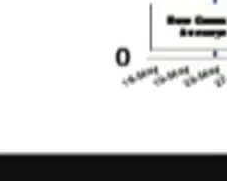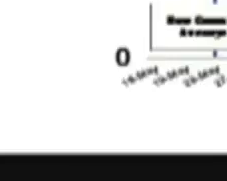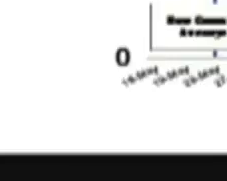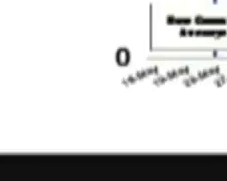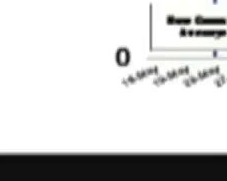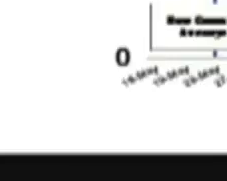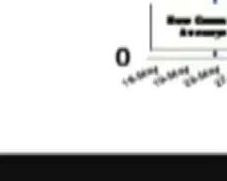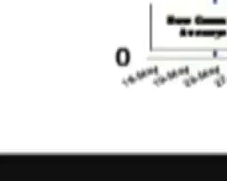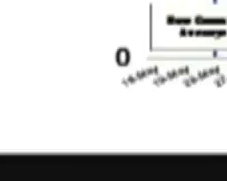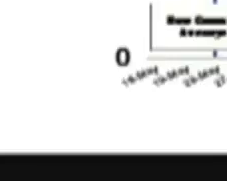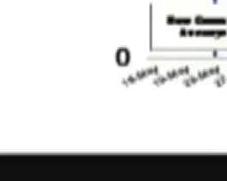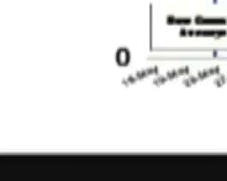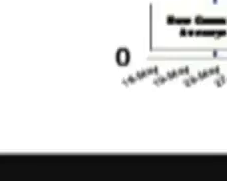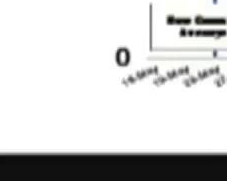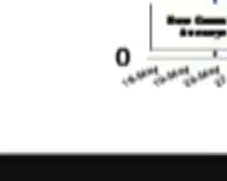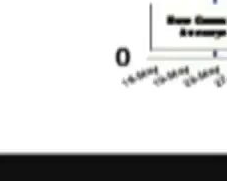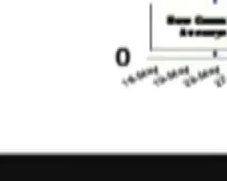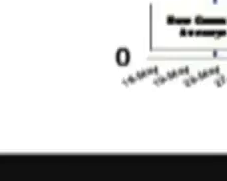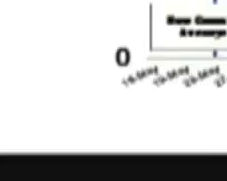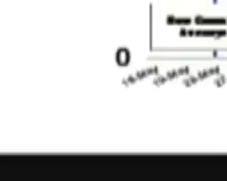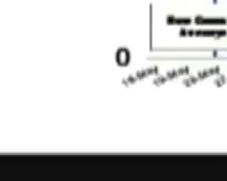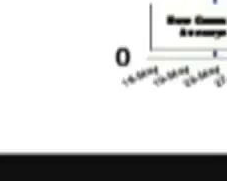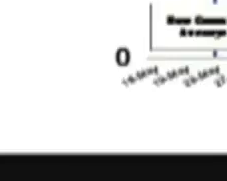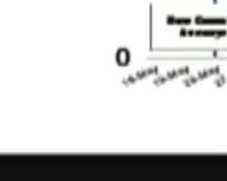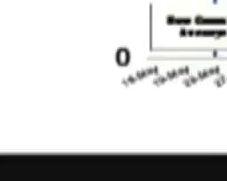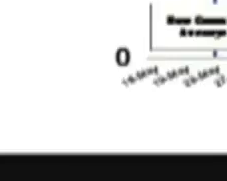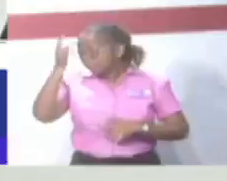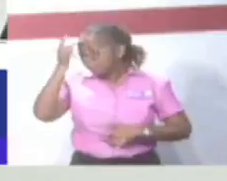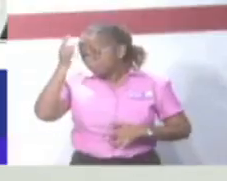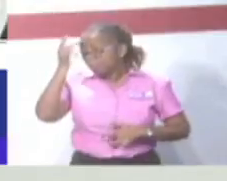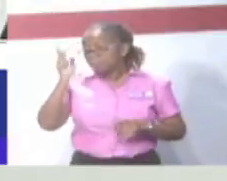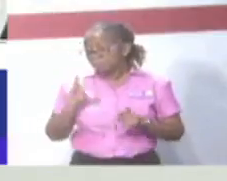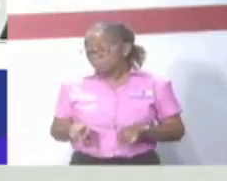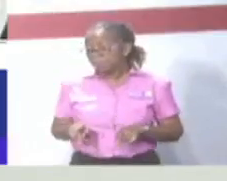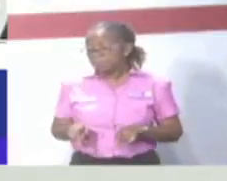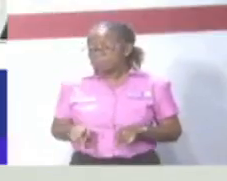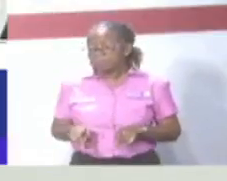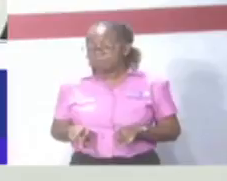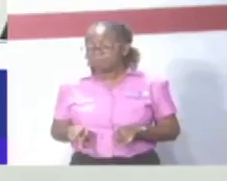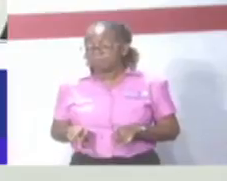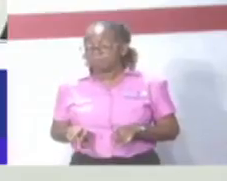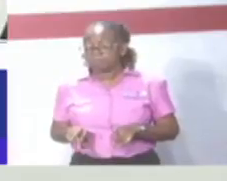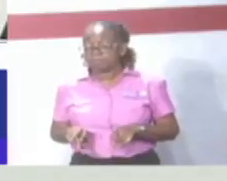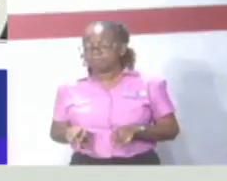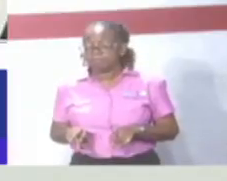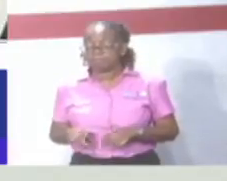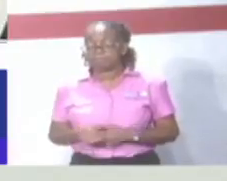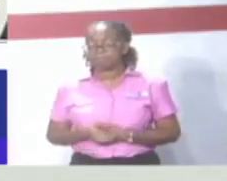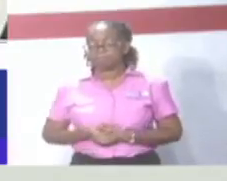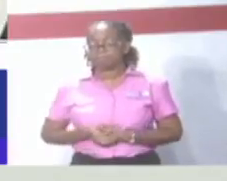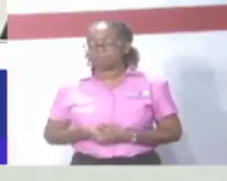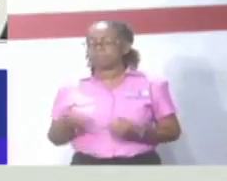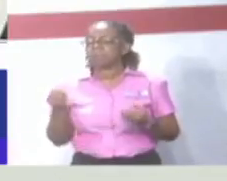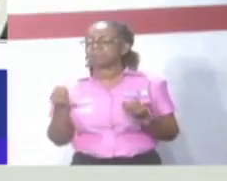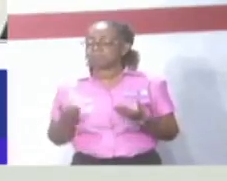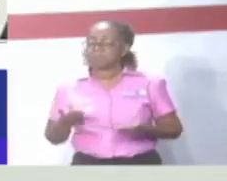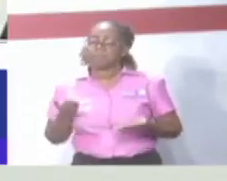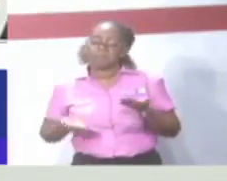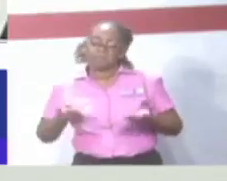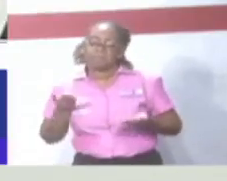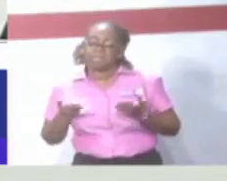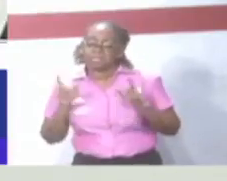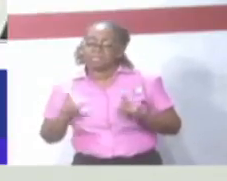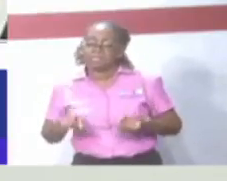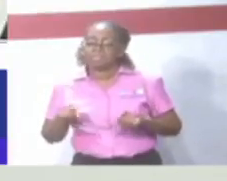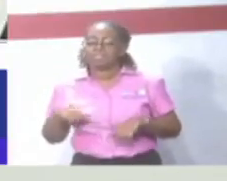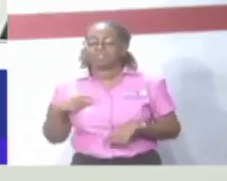my colleague, the frontline nurse, referred to. These are the patients that are likely to clinically decompensate, that